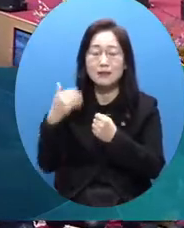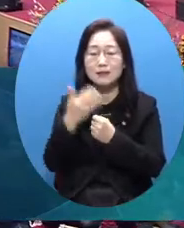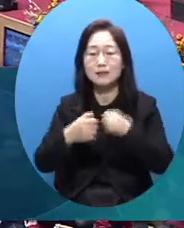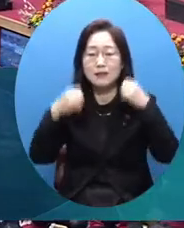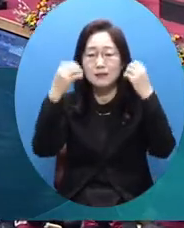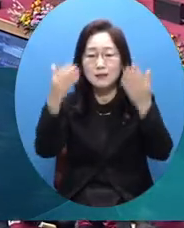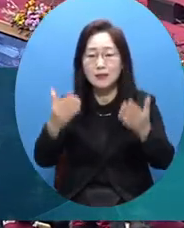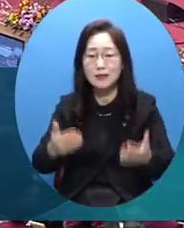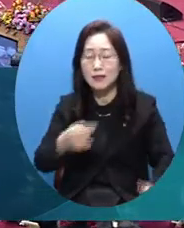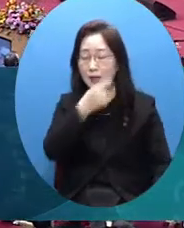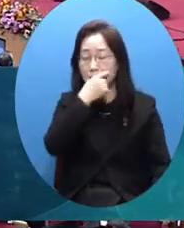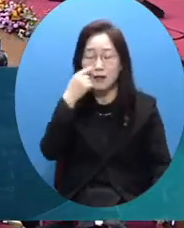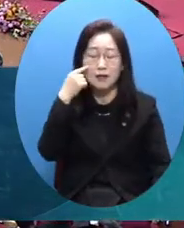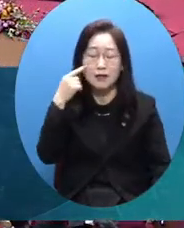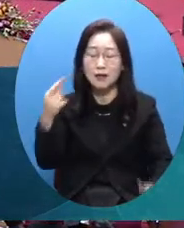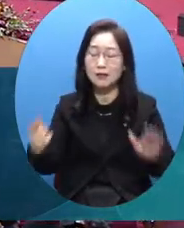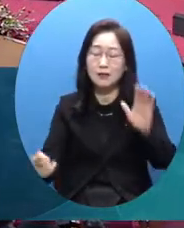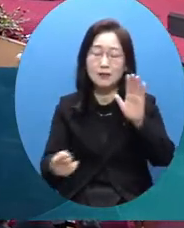knew